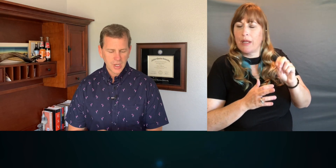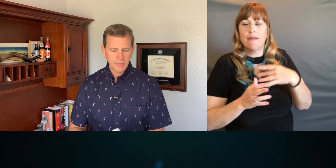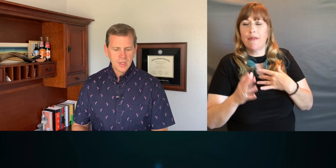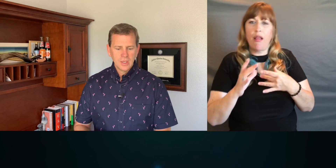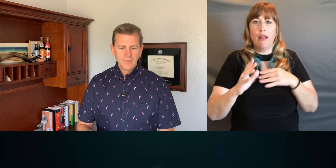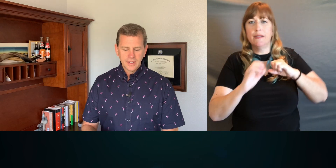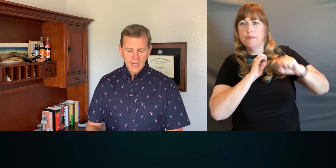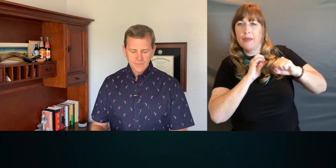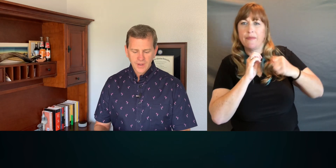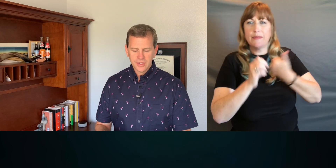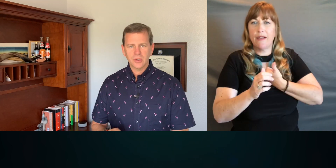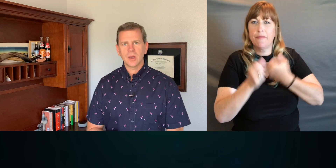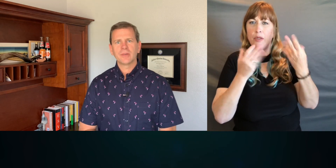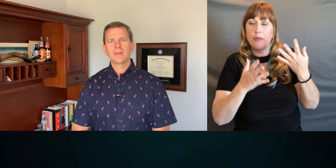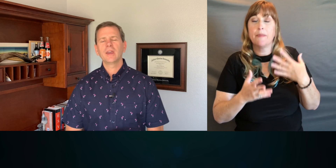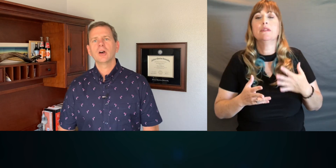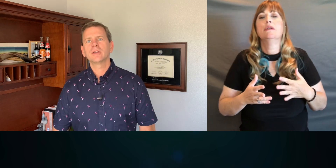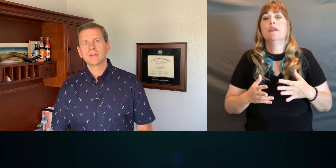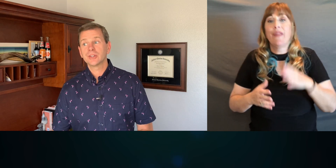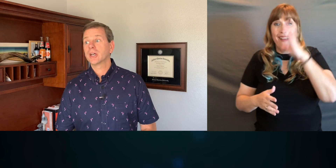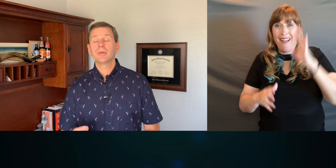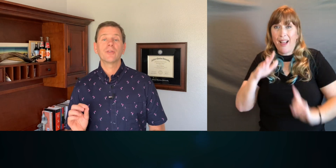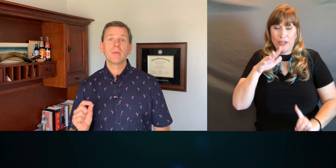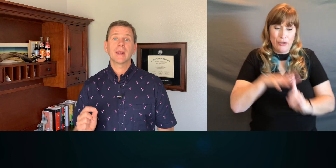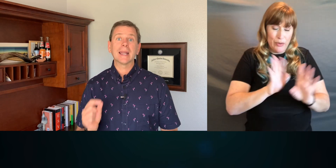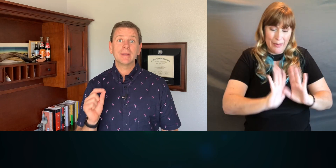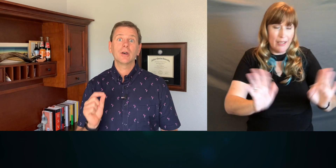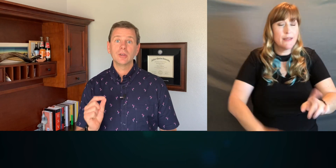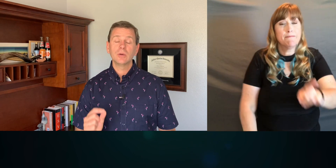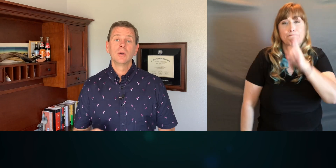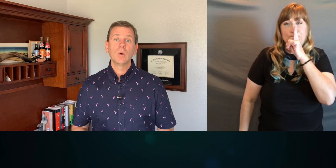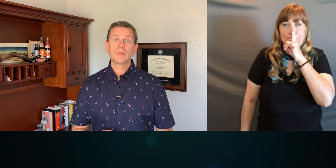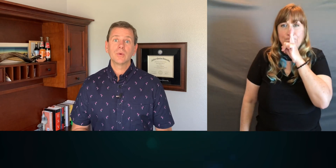multiple times. Then God finally shows up and says, hey, y'all need to shut up here for a minute and